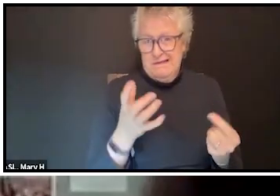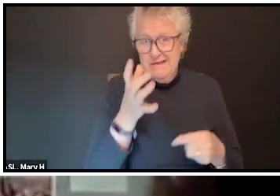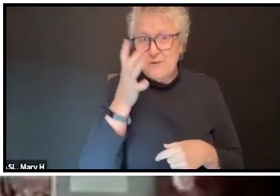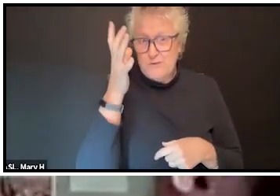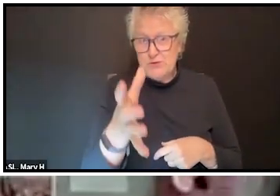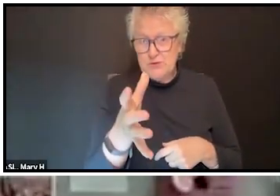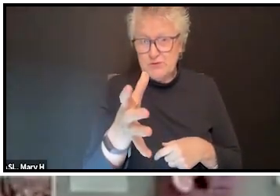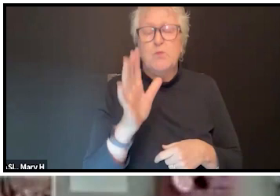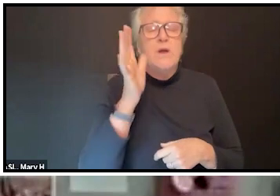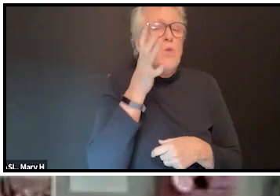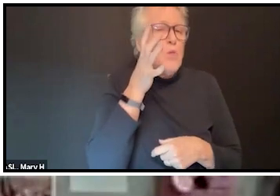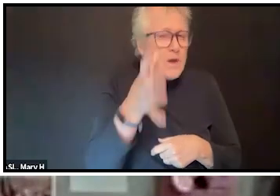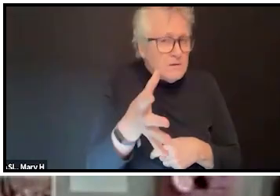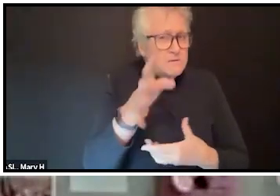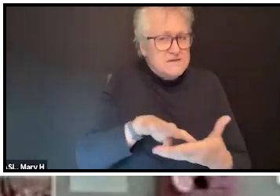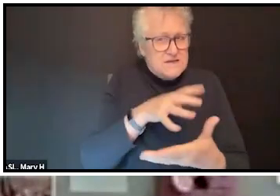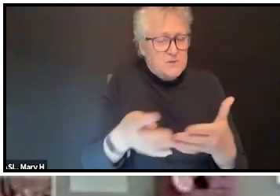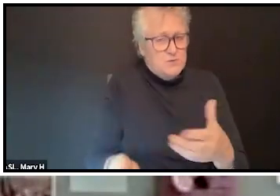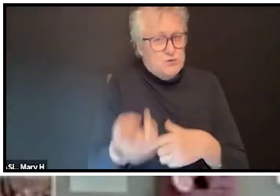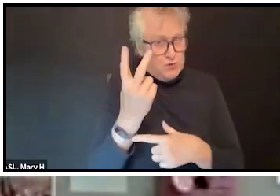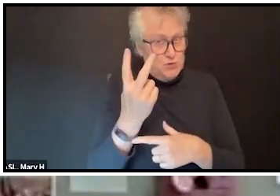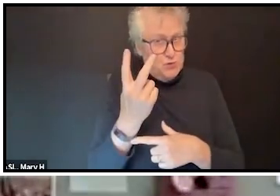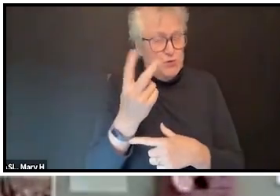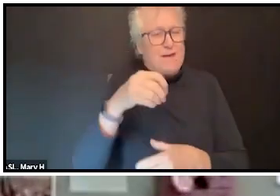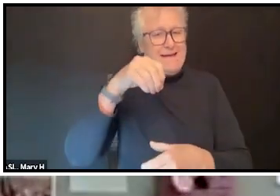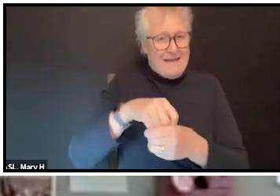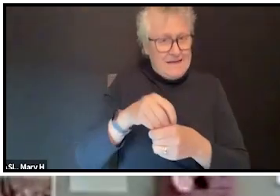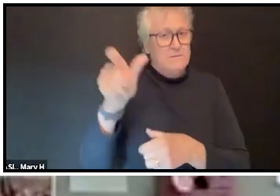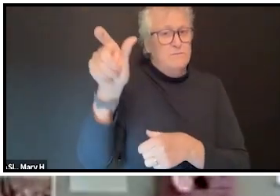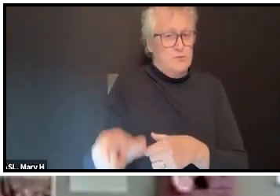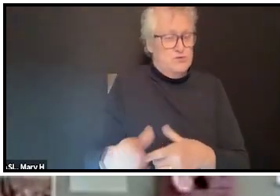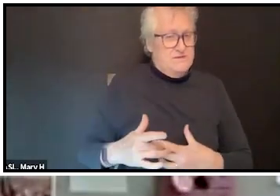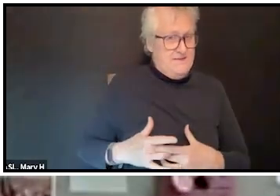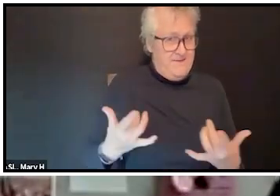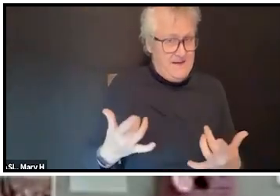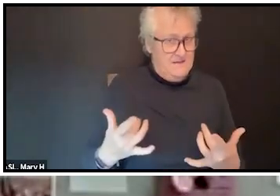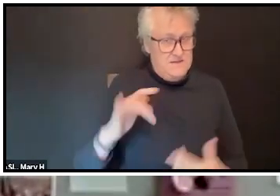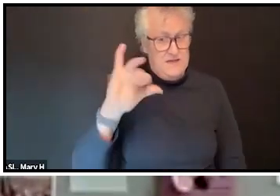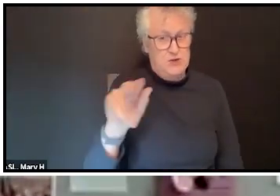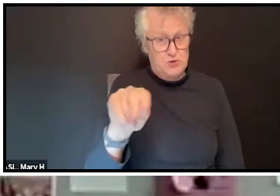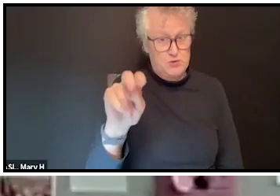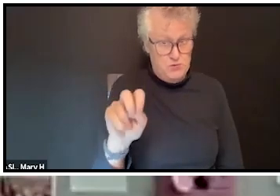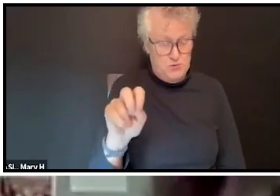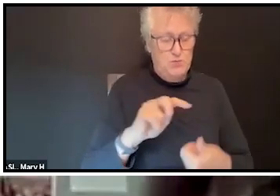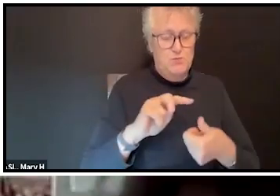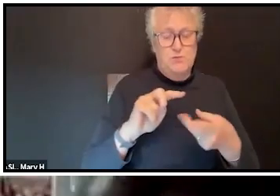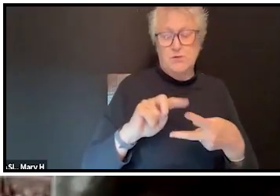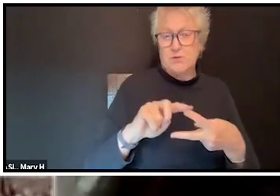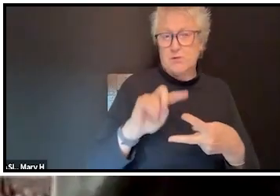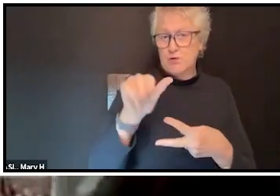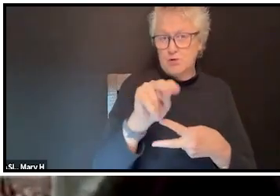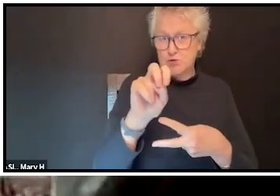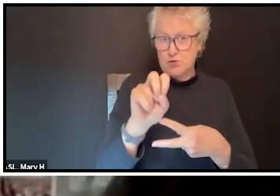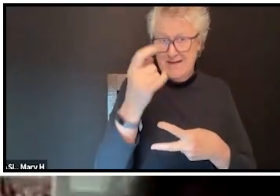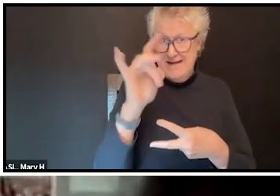be scheduling 2 in-person events in June. One will be on June 18th, and it'll be held